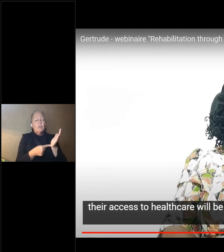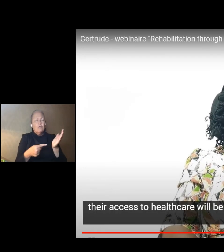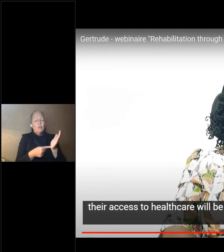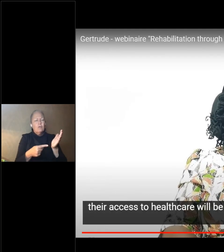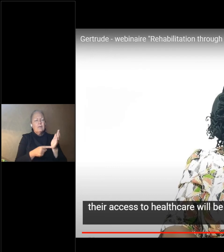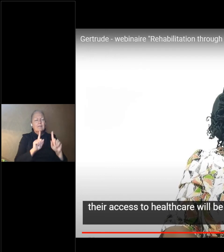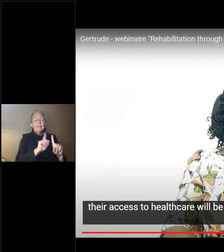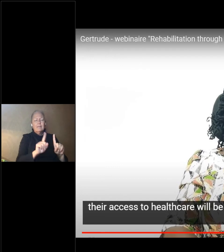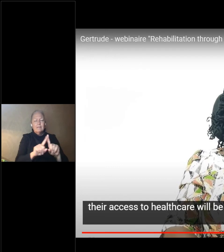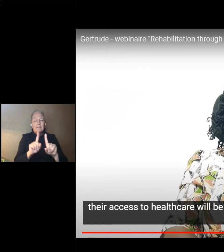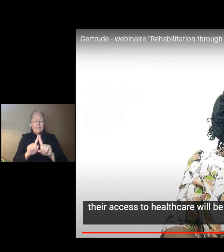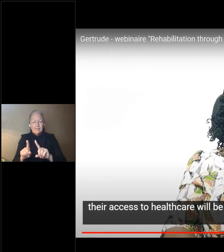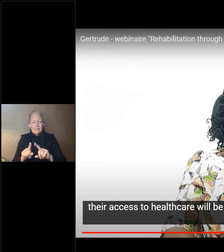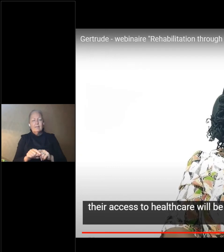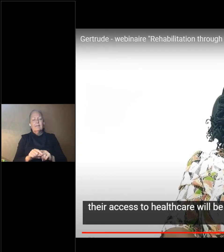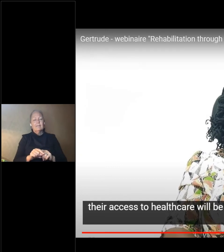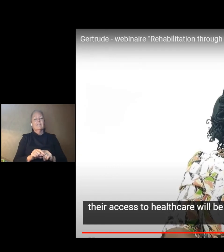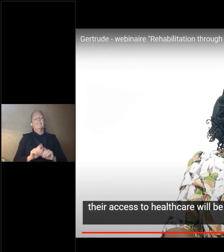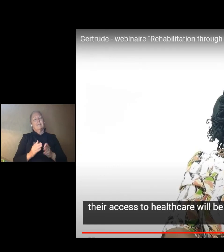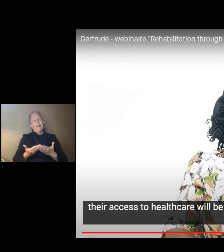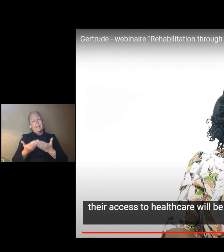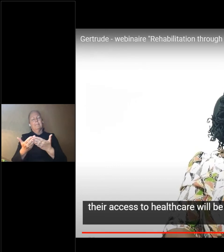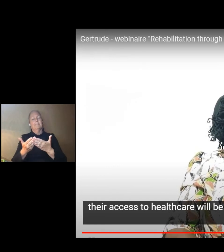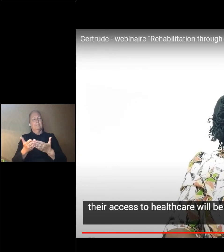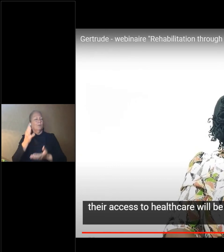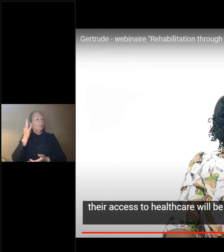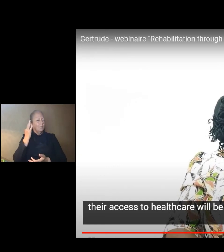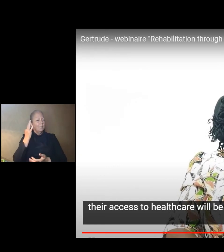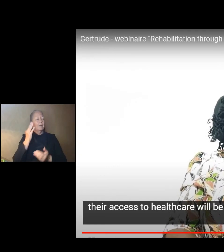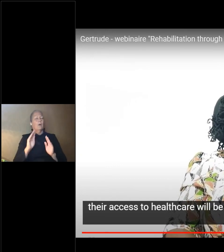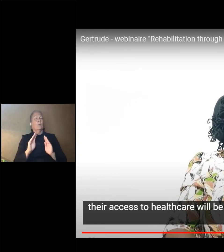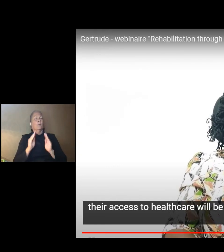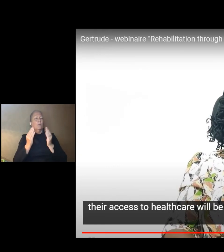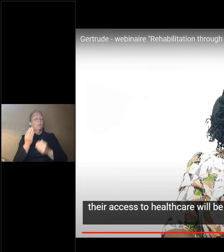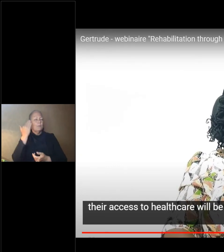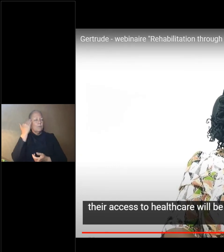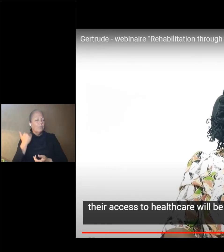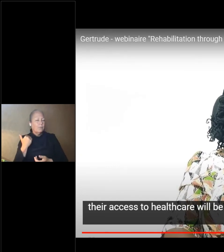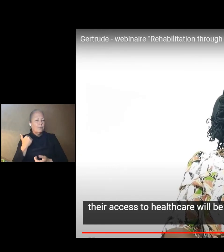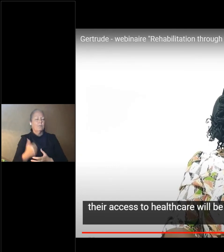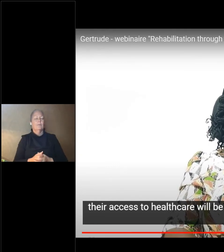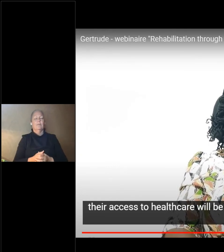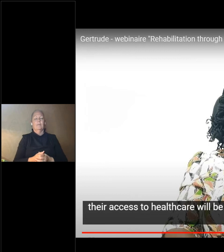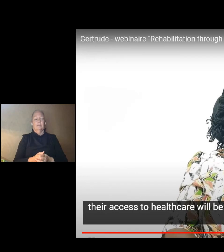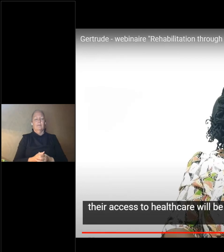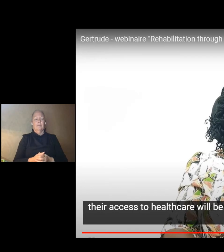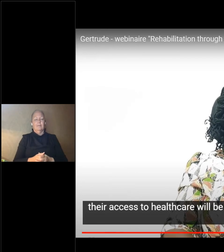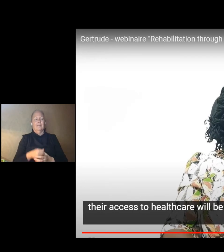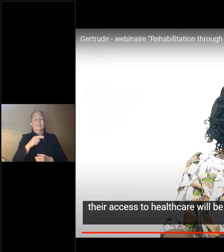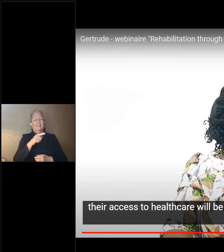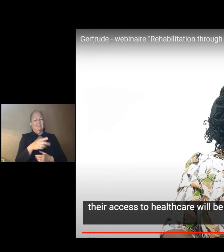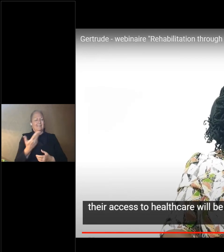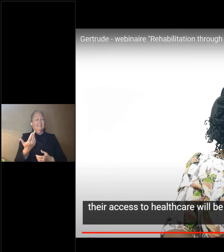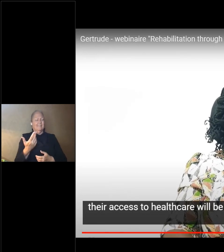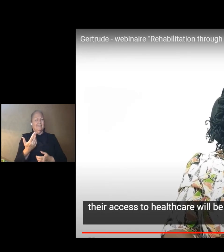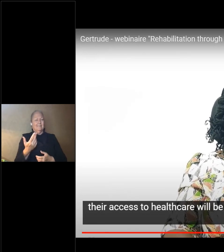their access to healthcare will be very limited. For example, hard of hearing girl